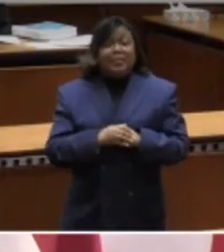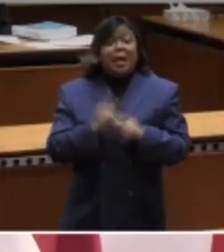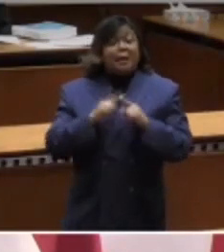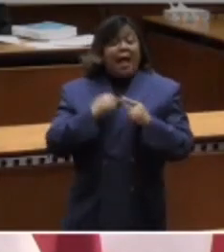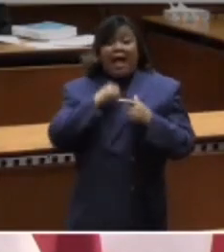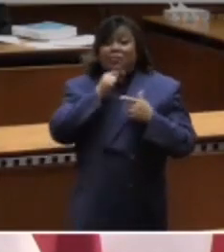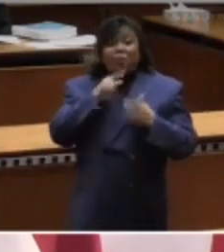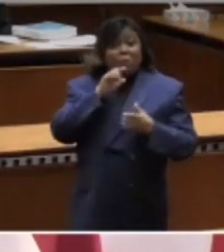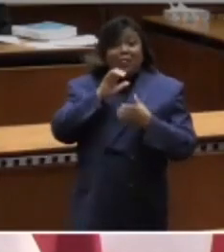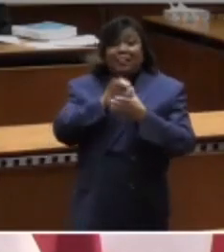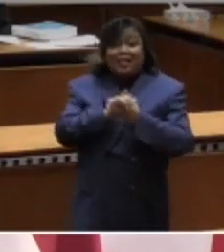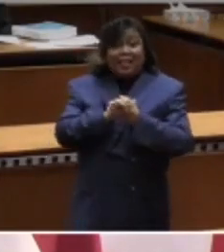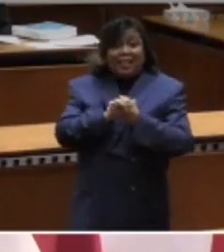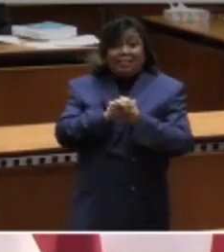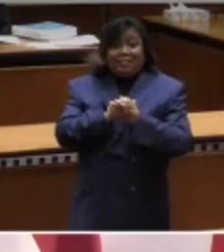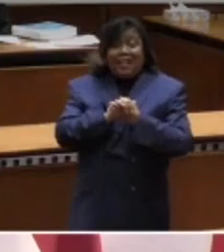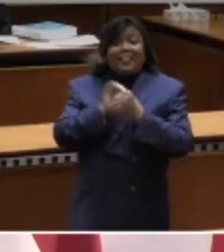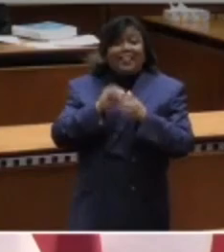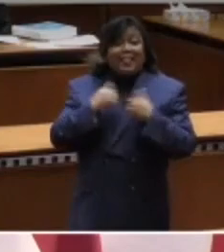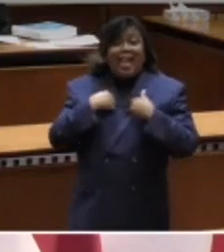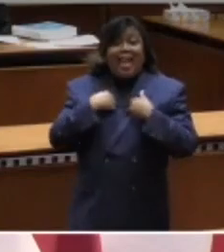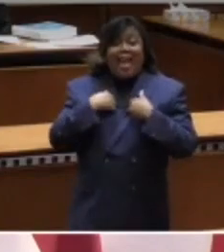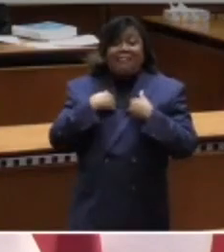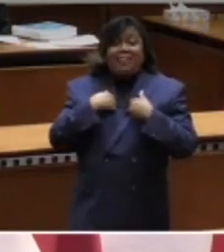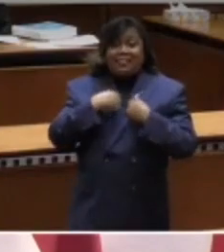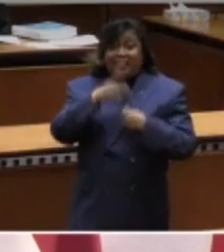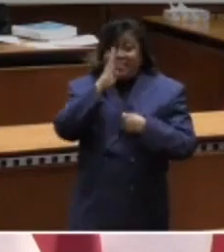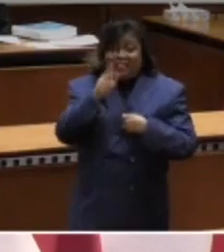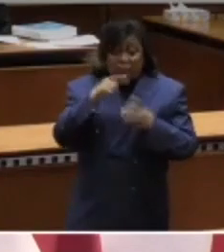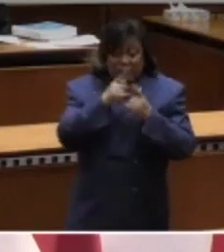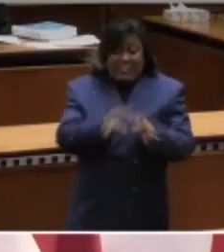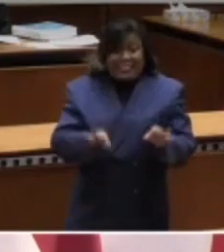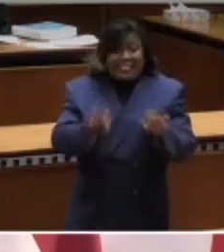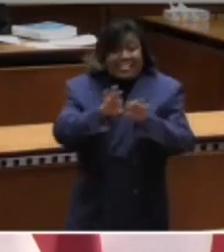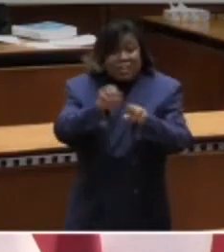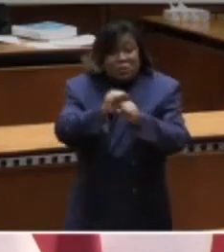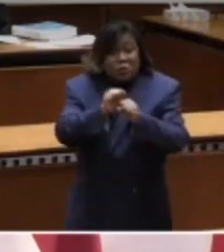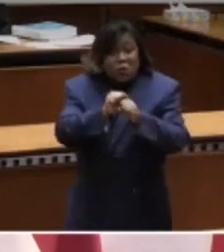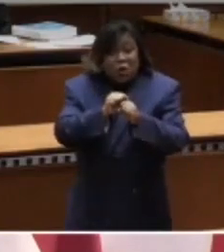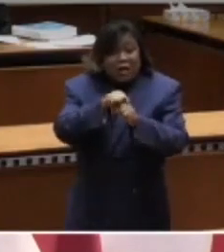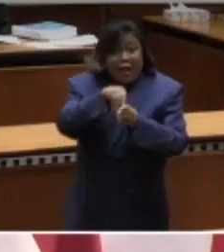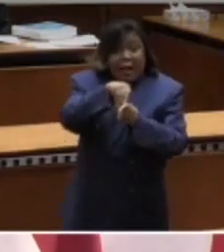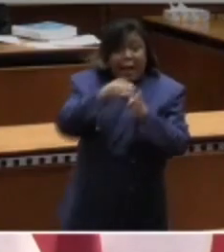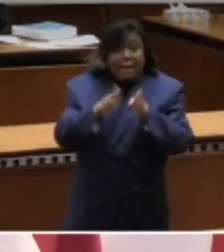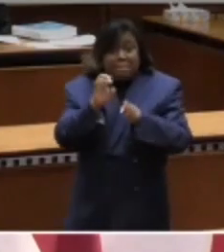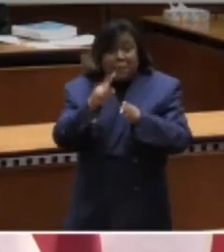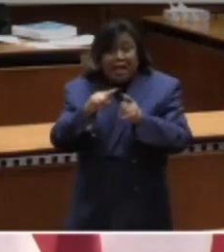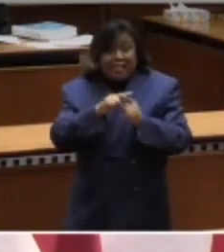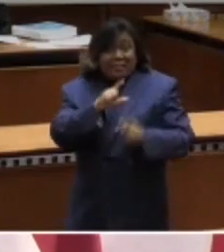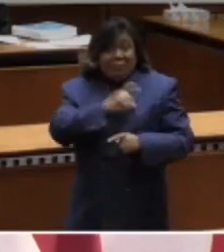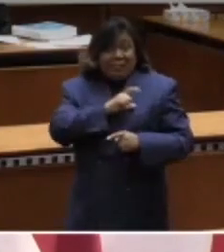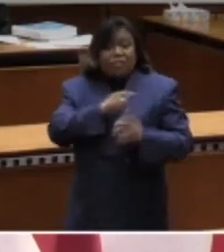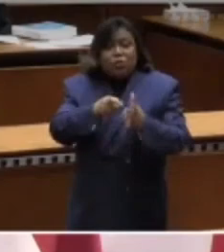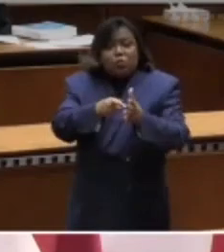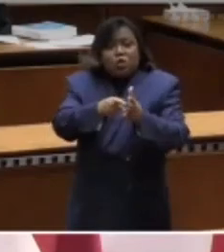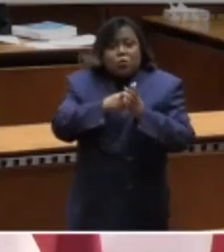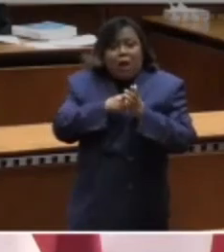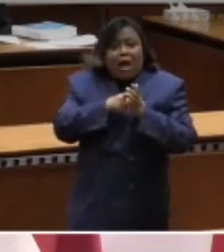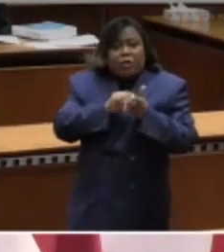But I do not believe that having fidelity to this essential work of bias-free policing